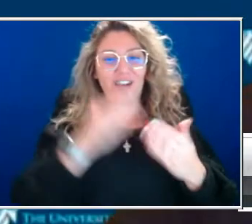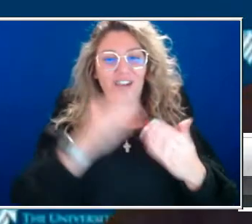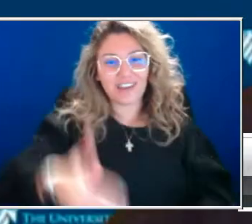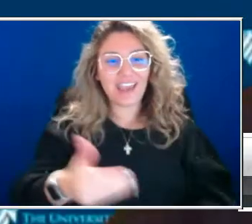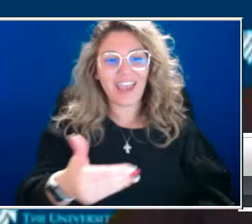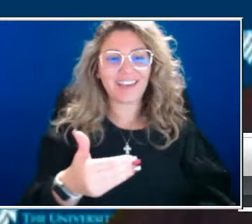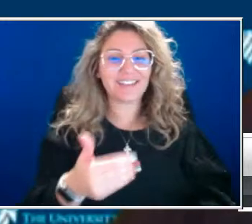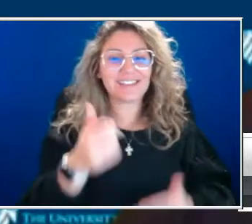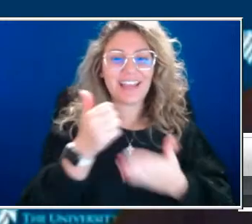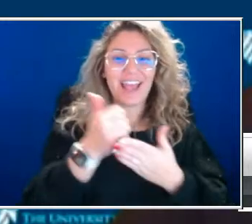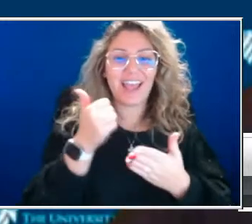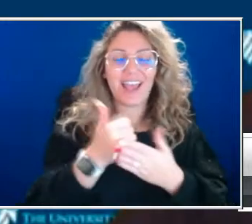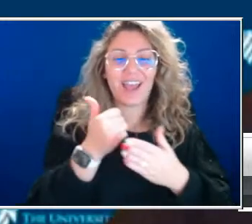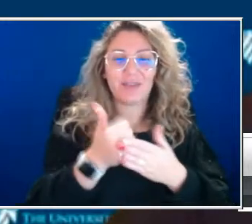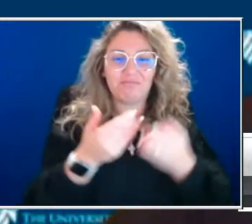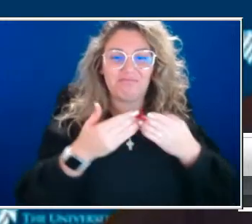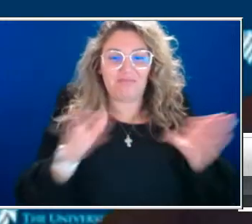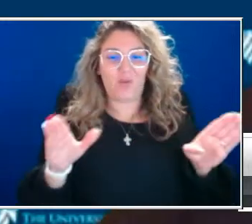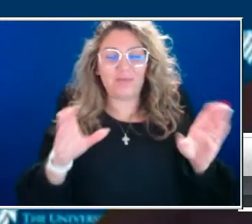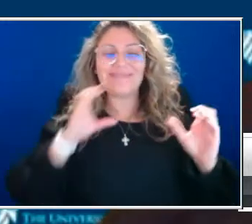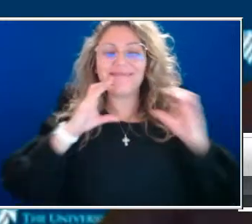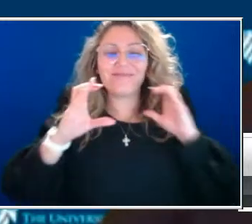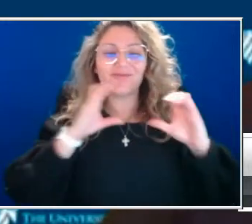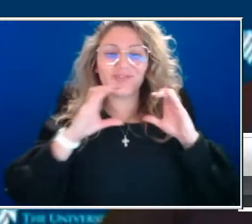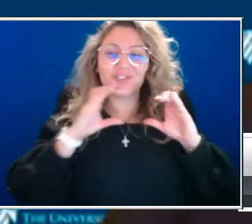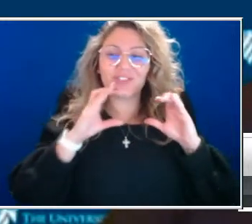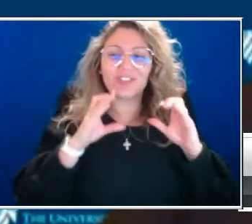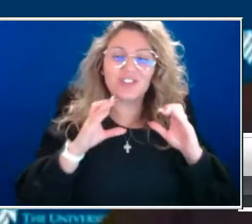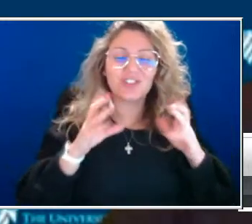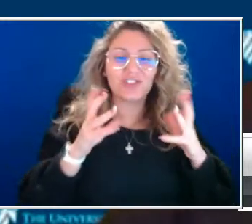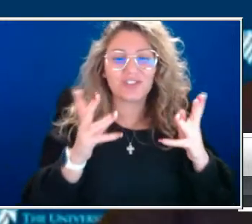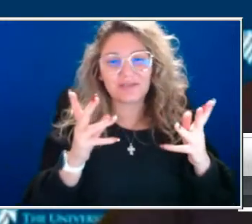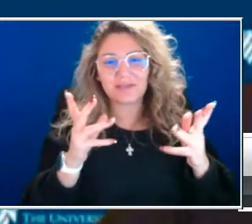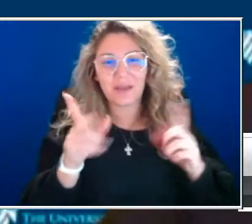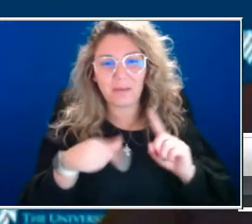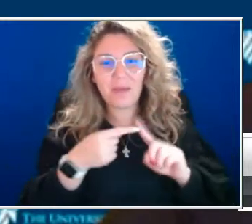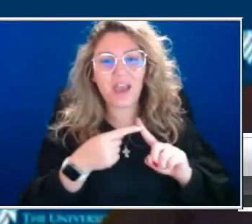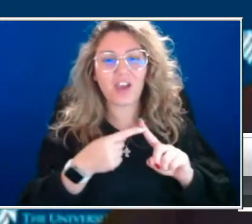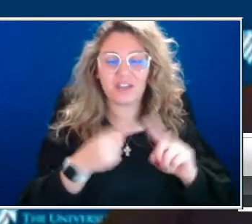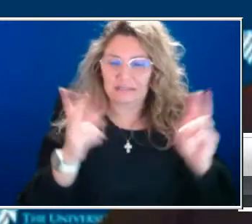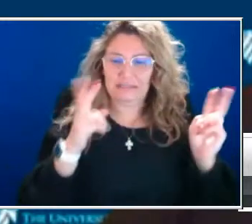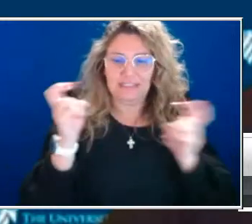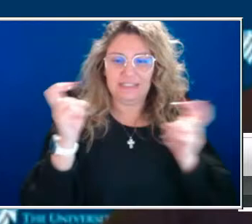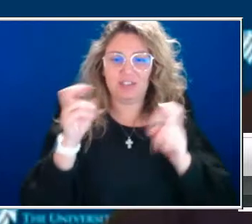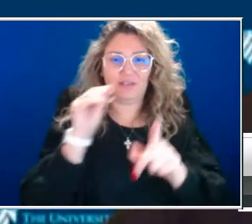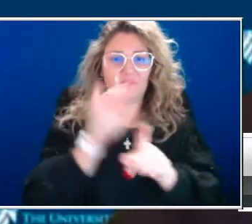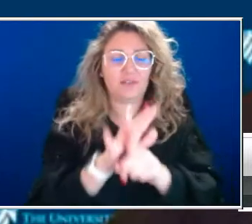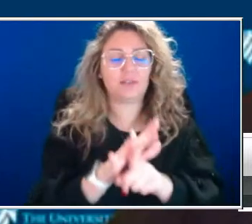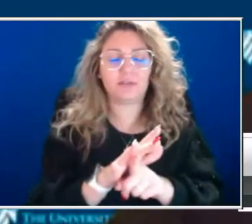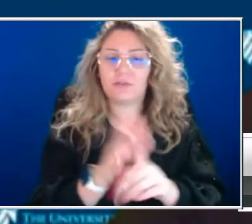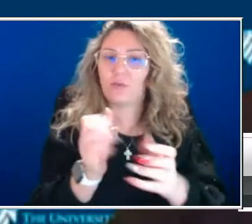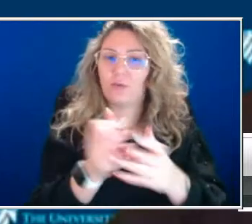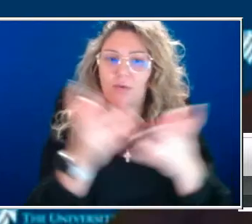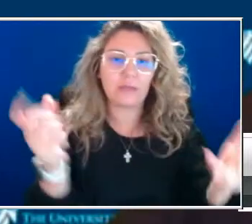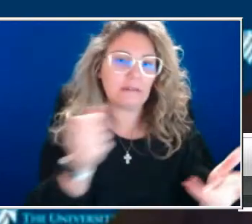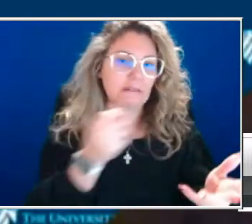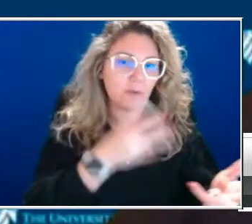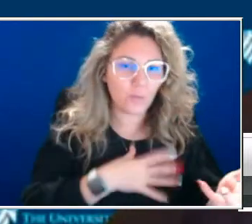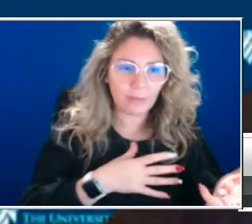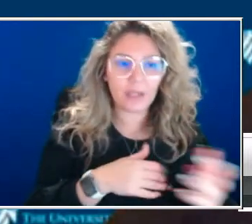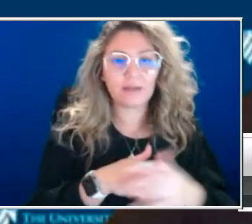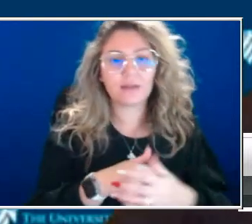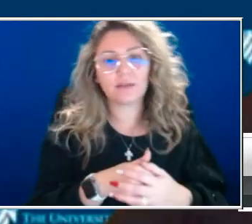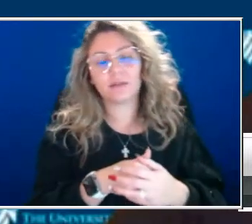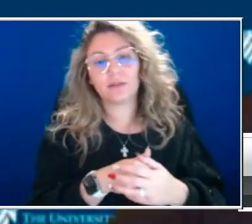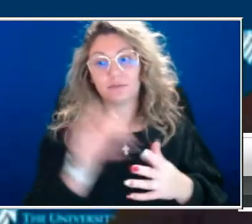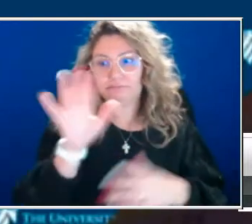to create open, clear conversations about an issue that affects so many women around the